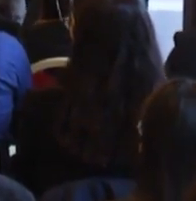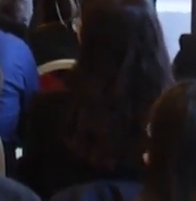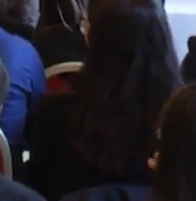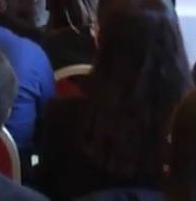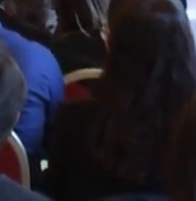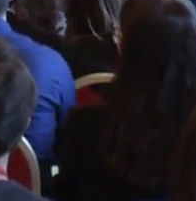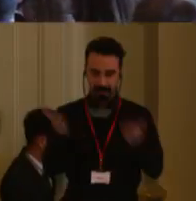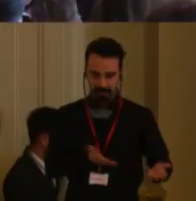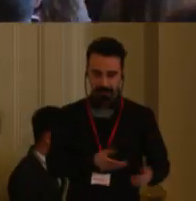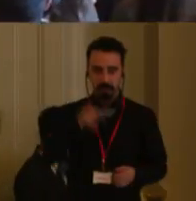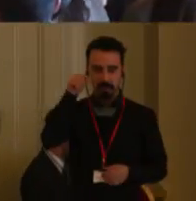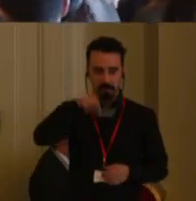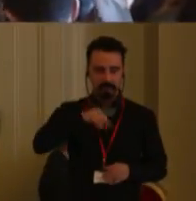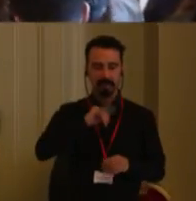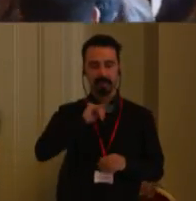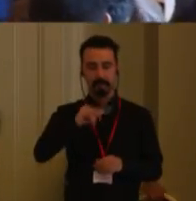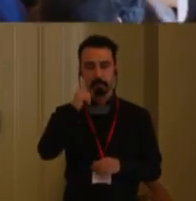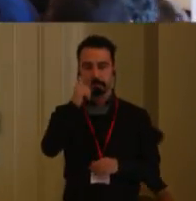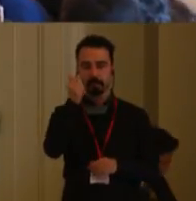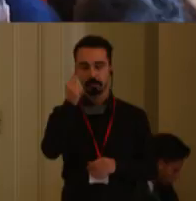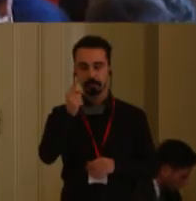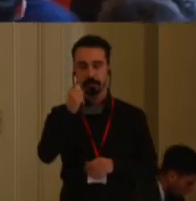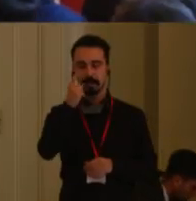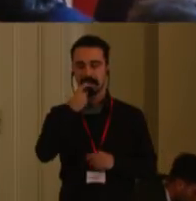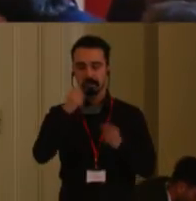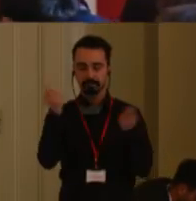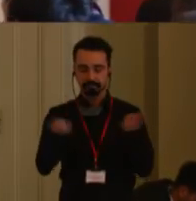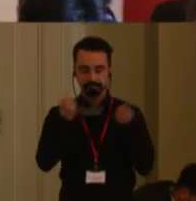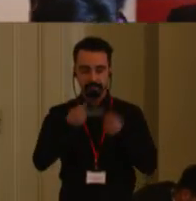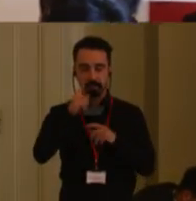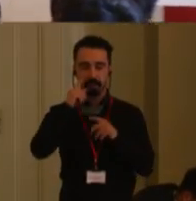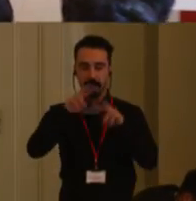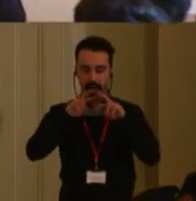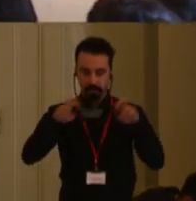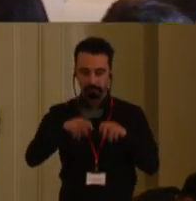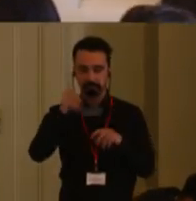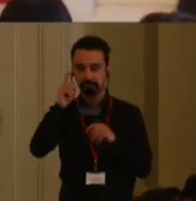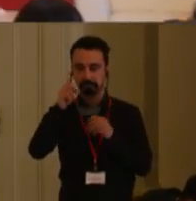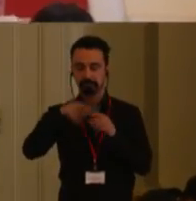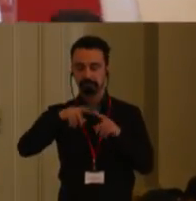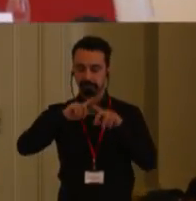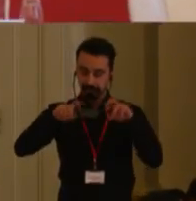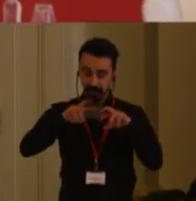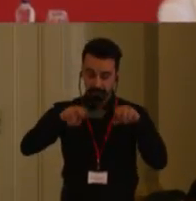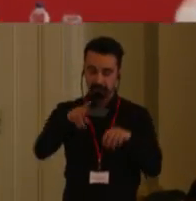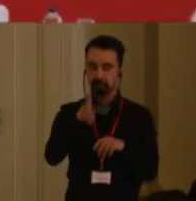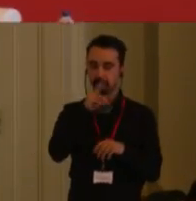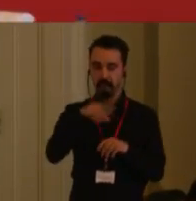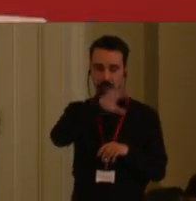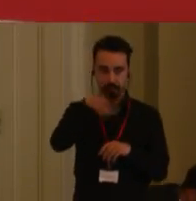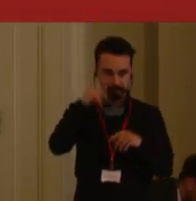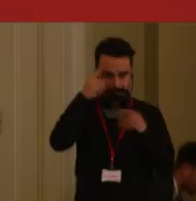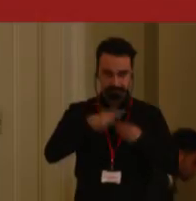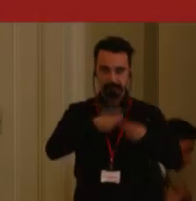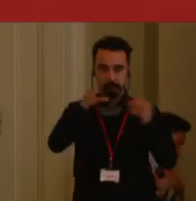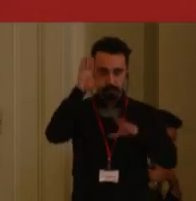This is a launch event. Good afternoon. We thank you for coming. This piece of research actually took a year and a